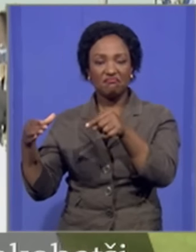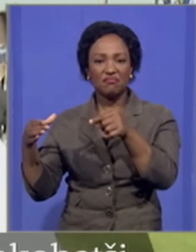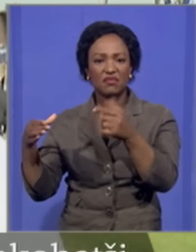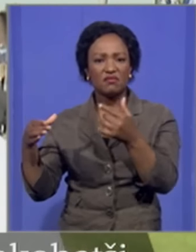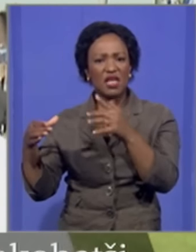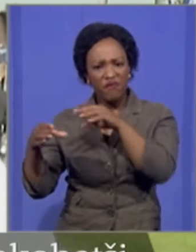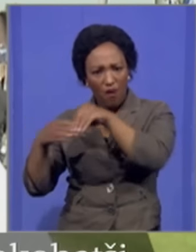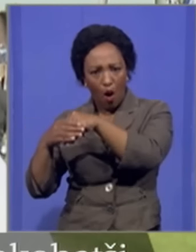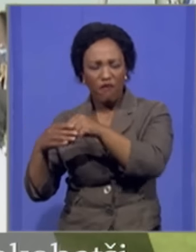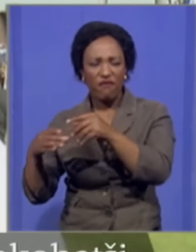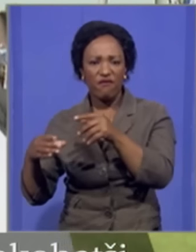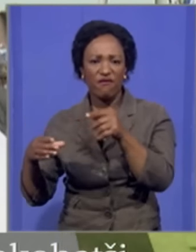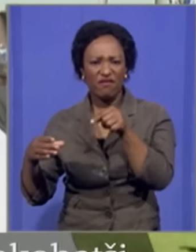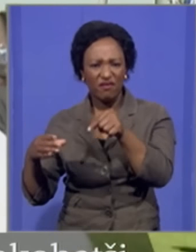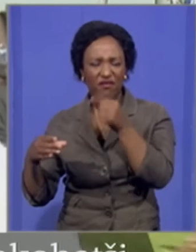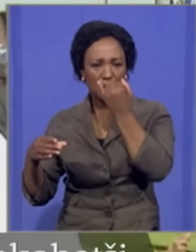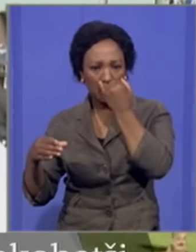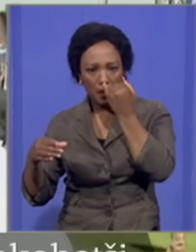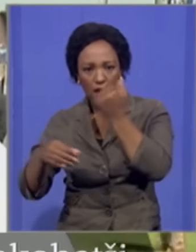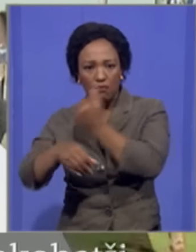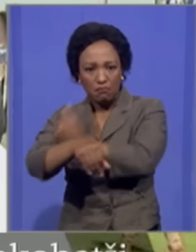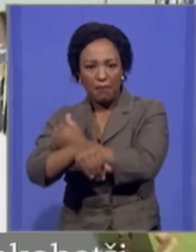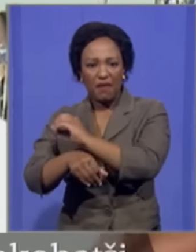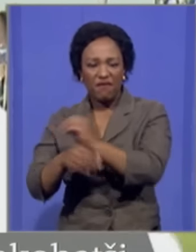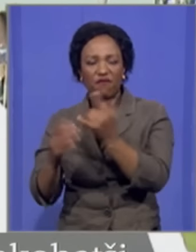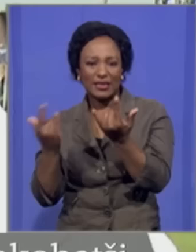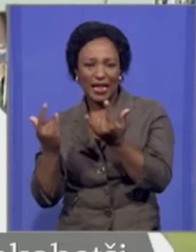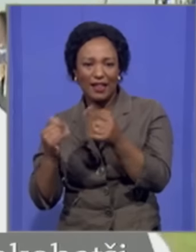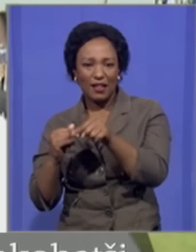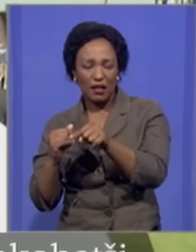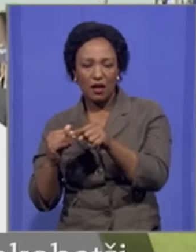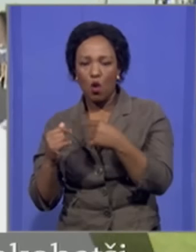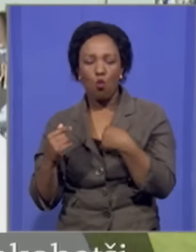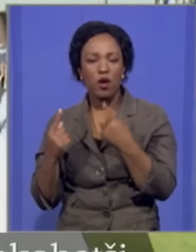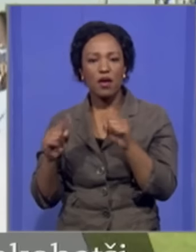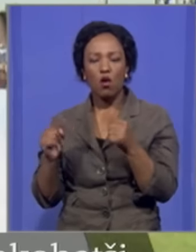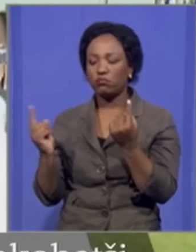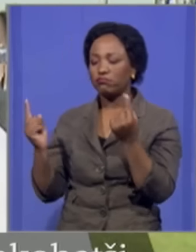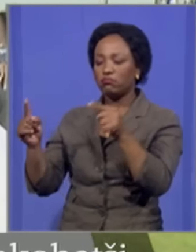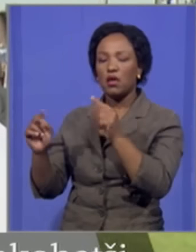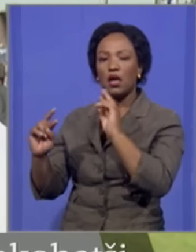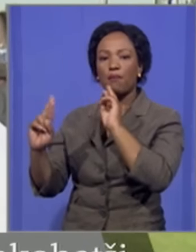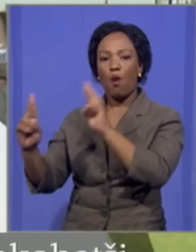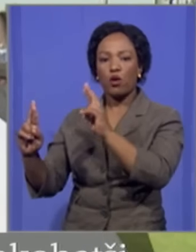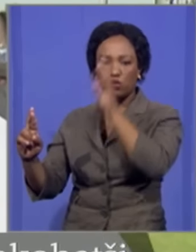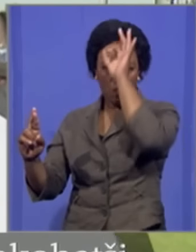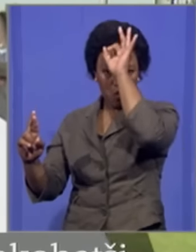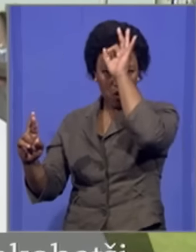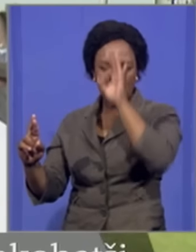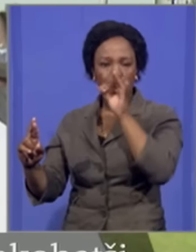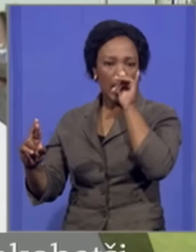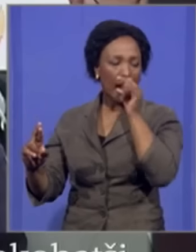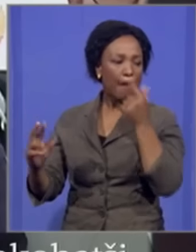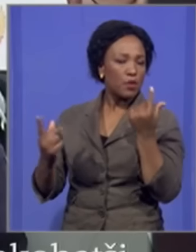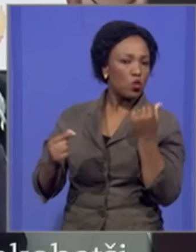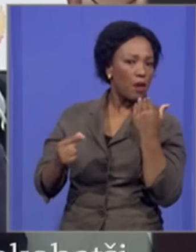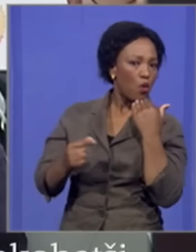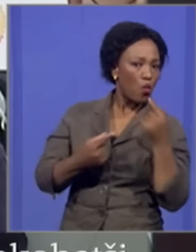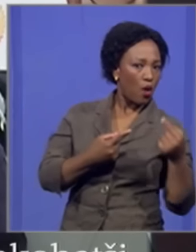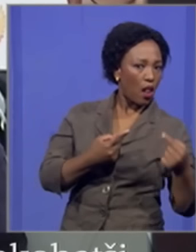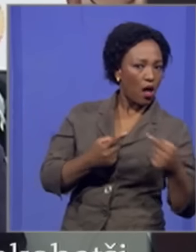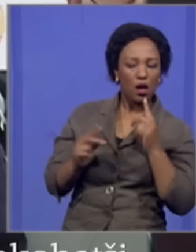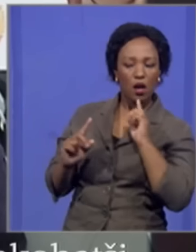dithethefatsi tse kapa ka hare ho crime. Ha hona mohlang re tla kgona go kgutlela ho bona re ba reportele hore crime e etswe ke bomang ha etswe ke bomang. Tona